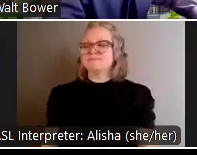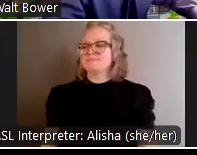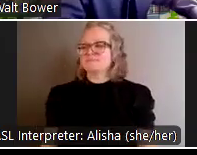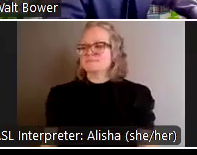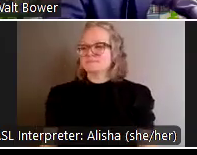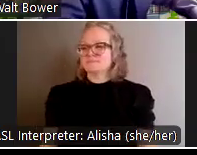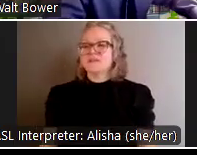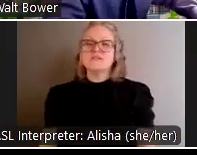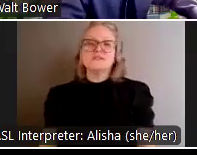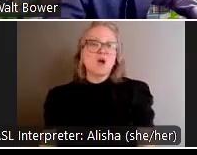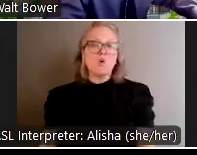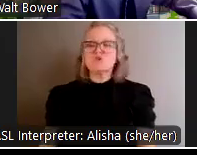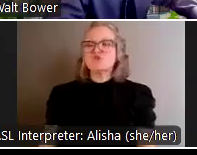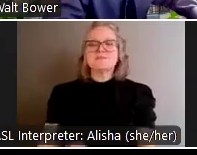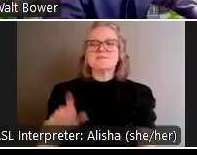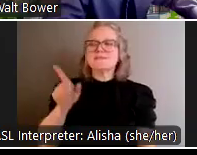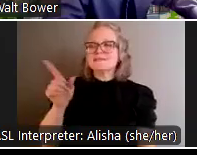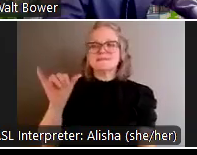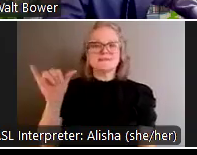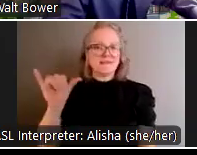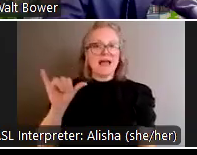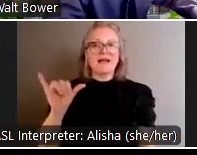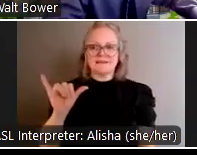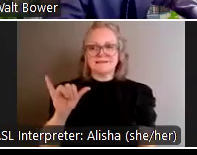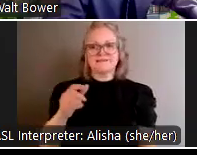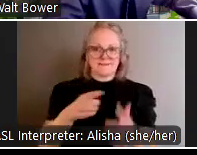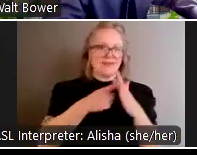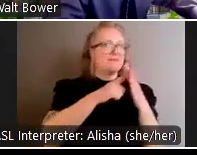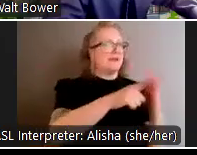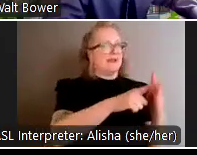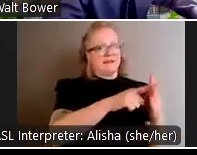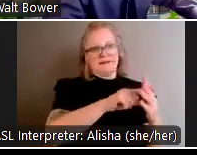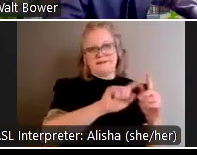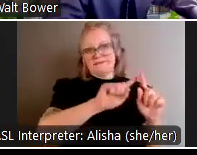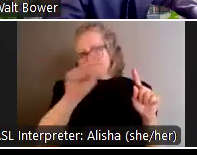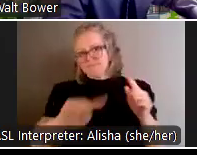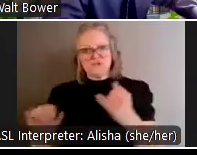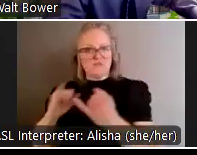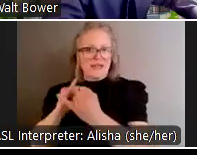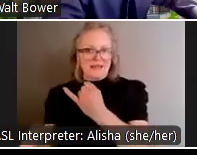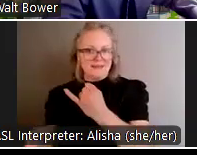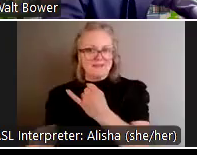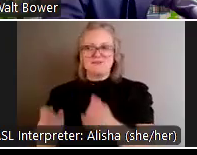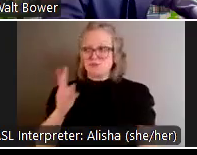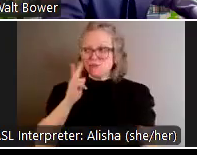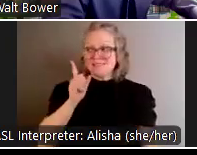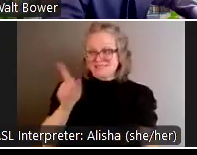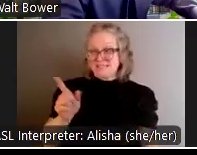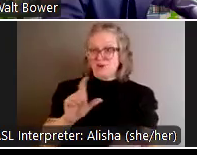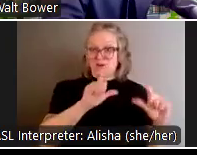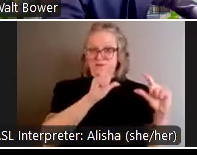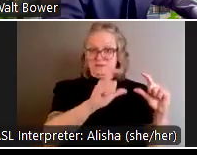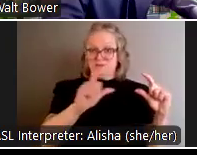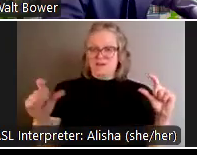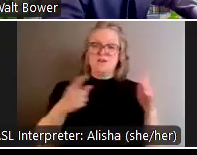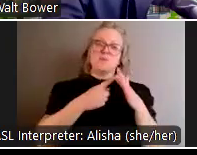So just kind of like, this is kind of, beginning to end. So kind of just that you can see on the screen here, but we start